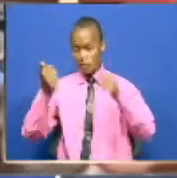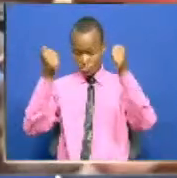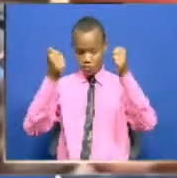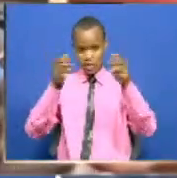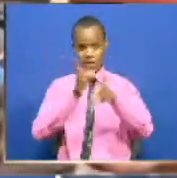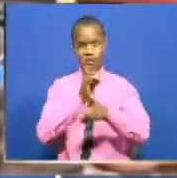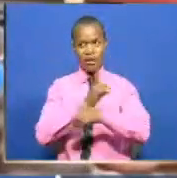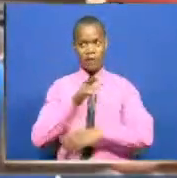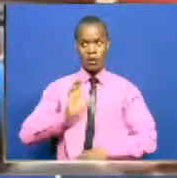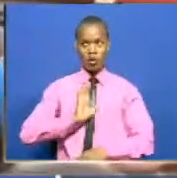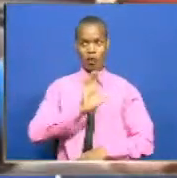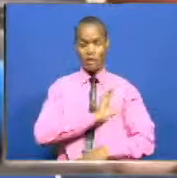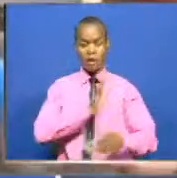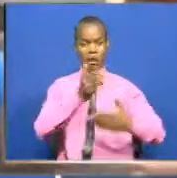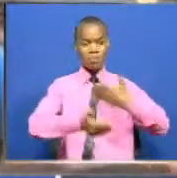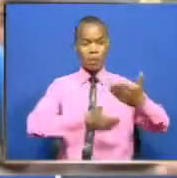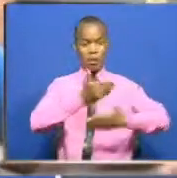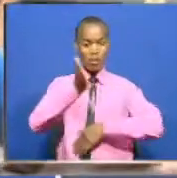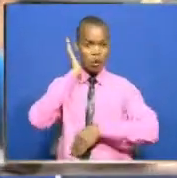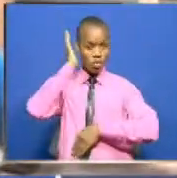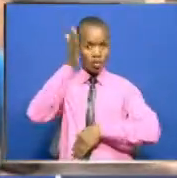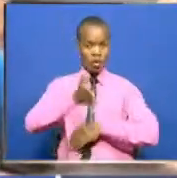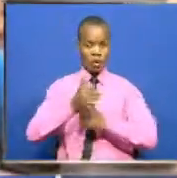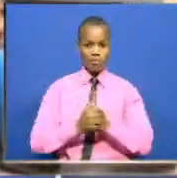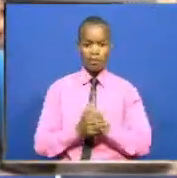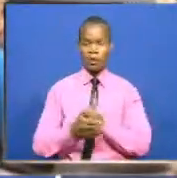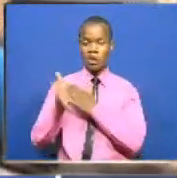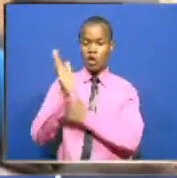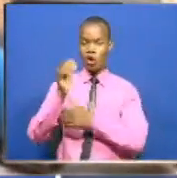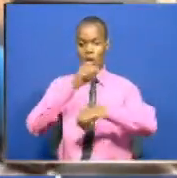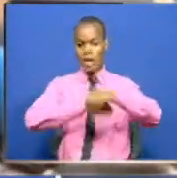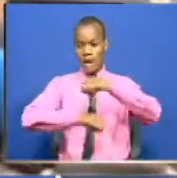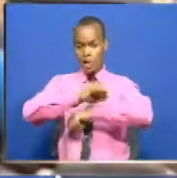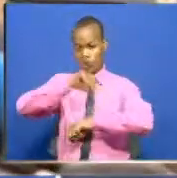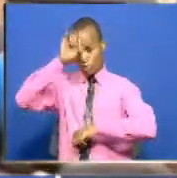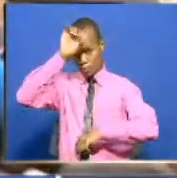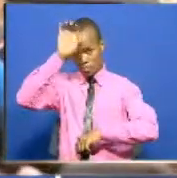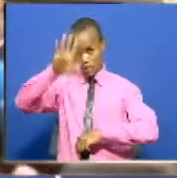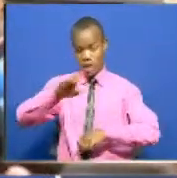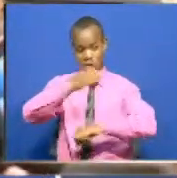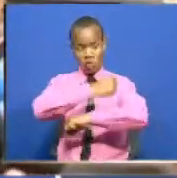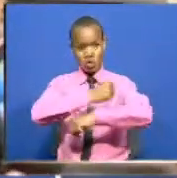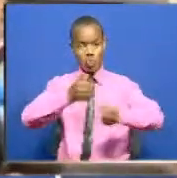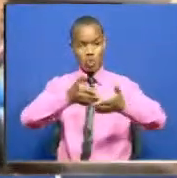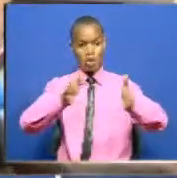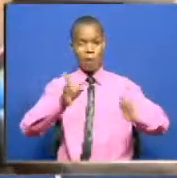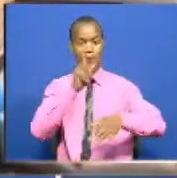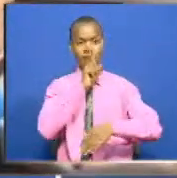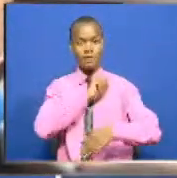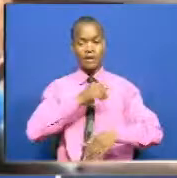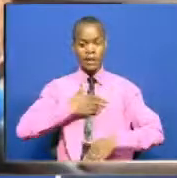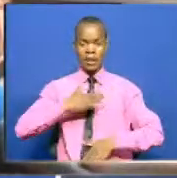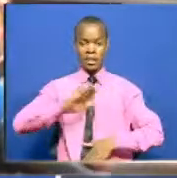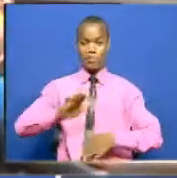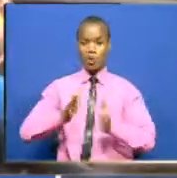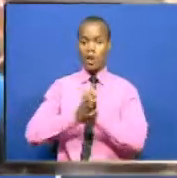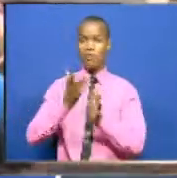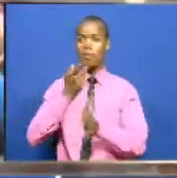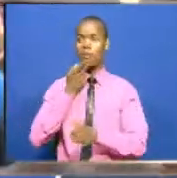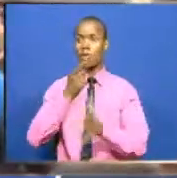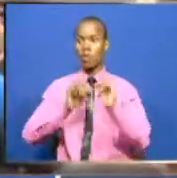na atafika. Mungu amefanya baraka yake. Shule ifunguliwa Samburu na Pokot wanakuwa